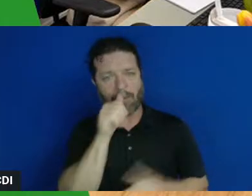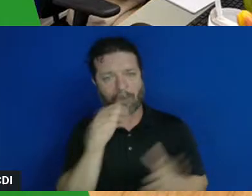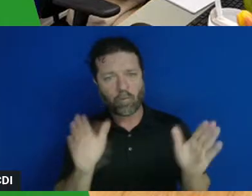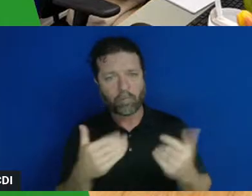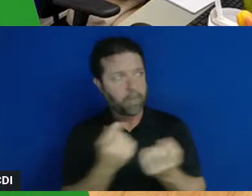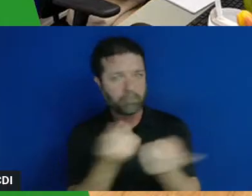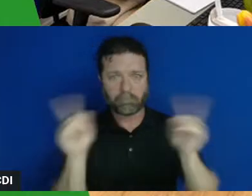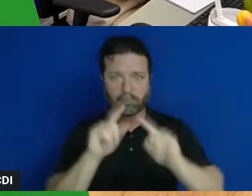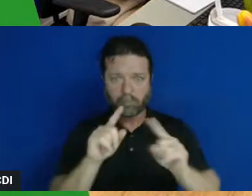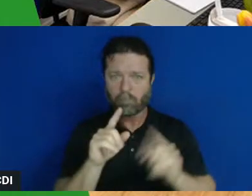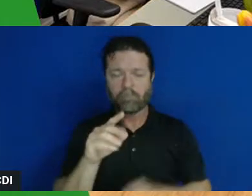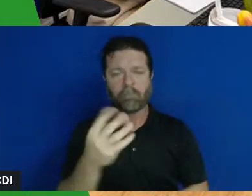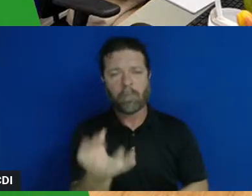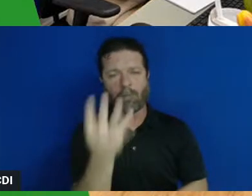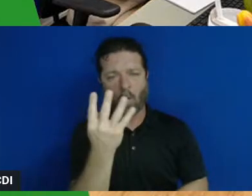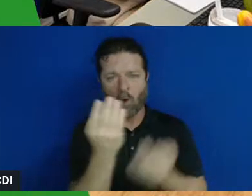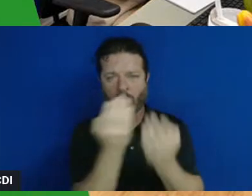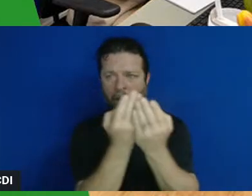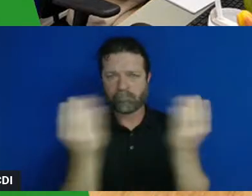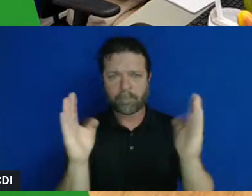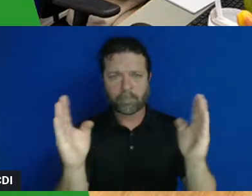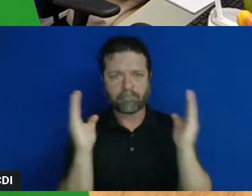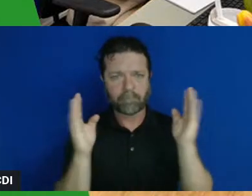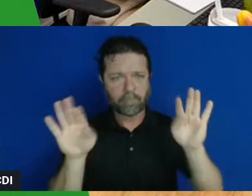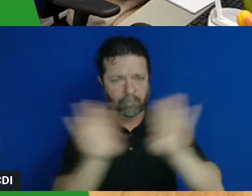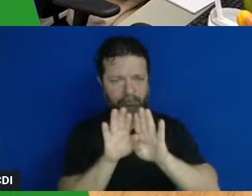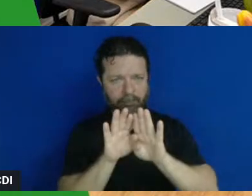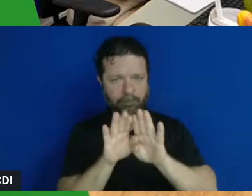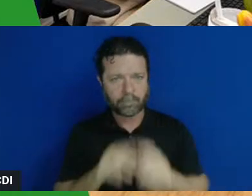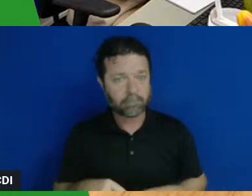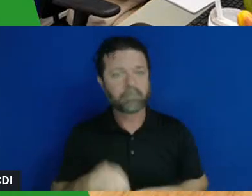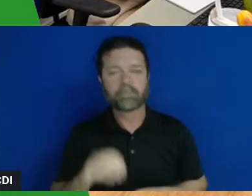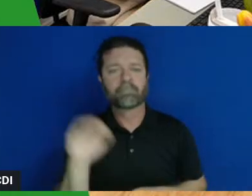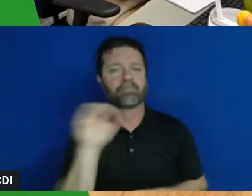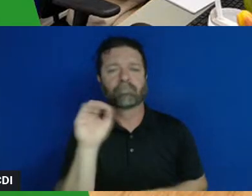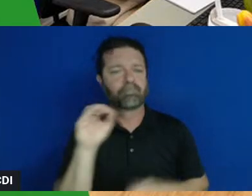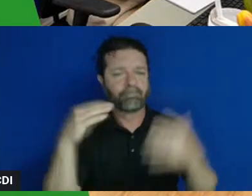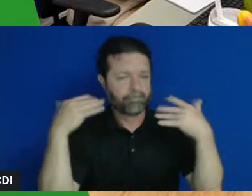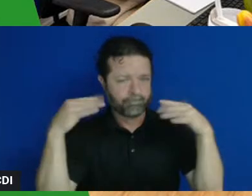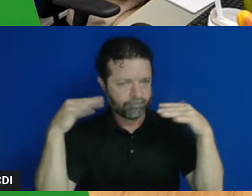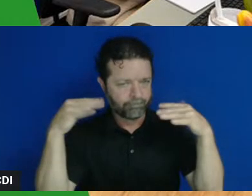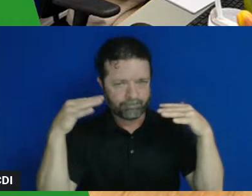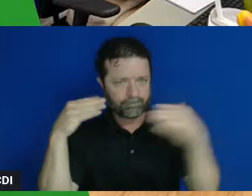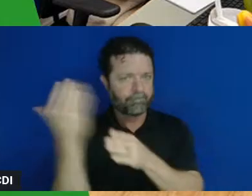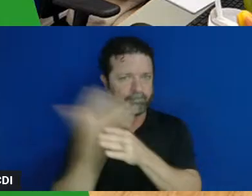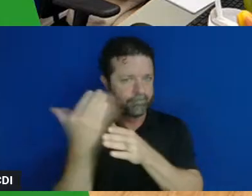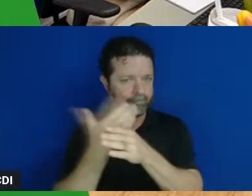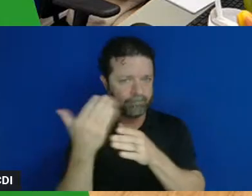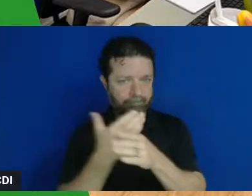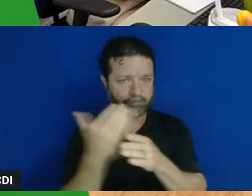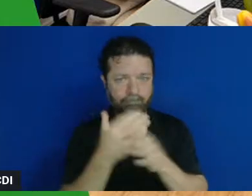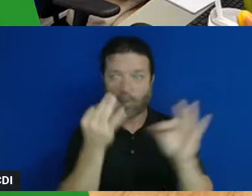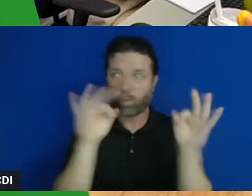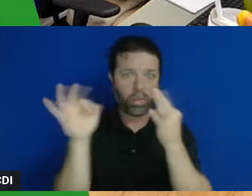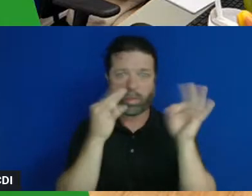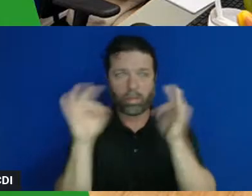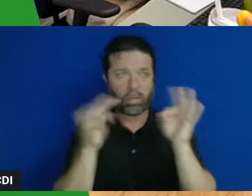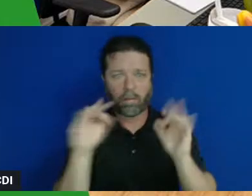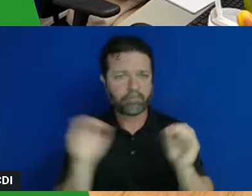walls. It has to be free of any noise and distractions. You must have a door that